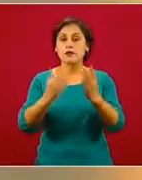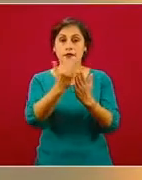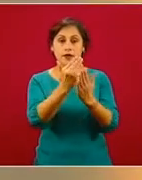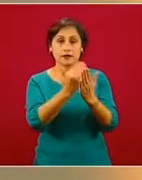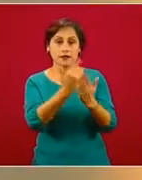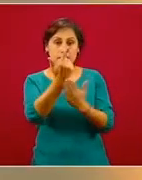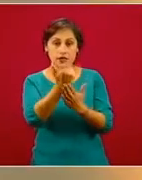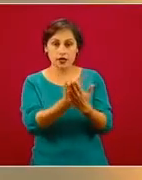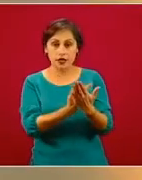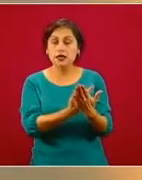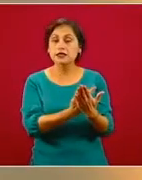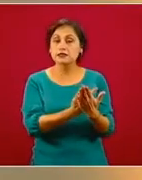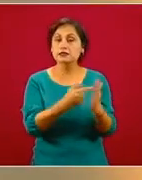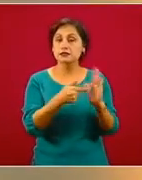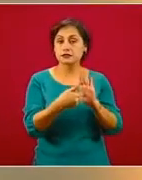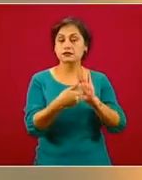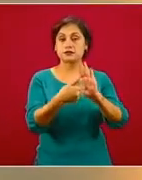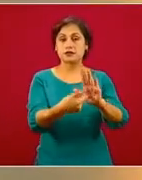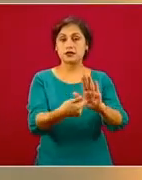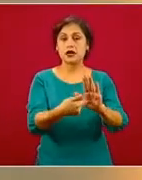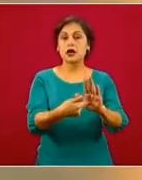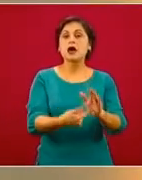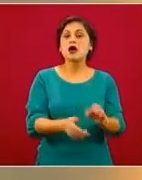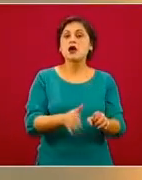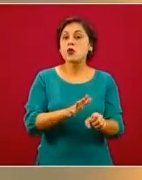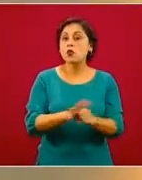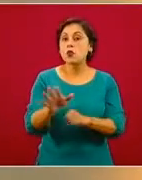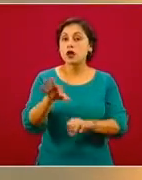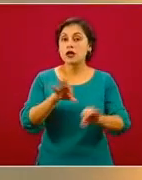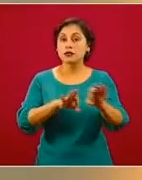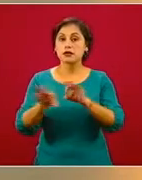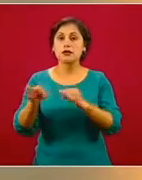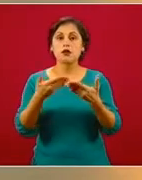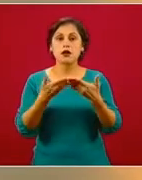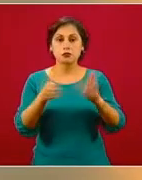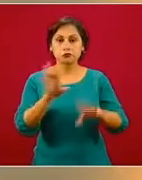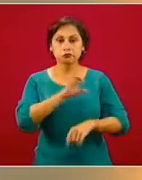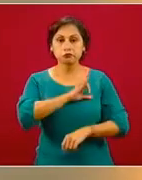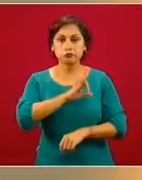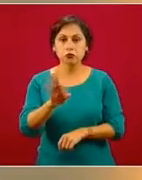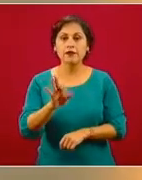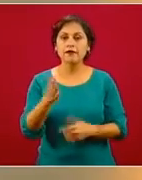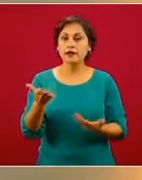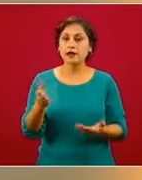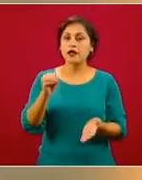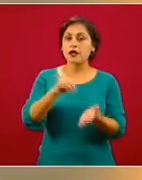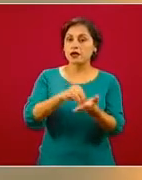been considered as essential services. The list is very clear